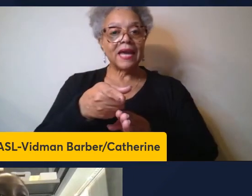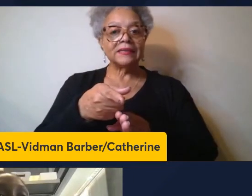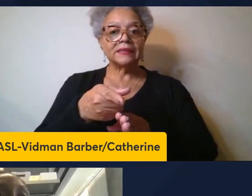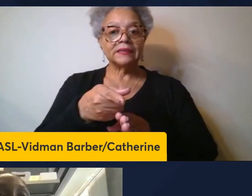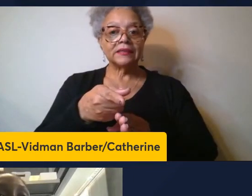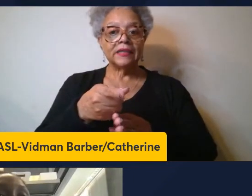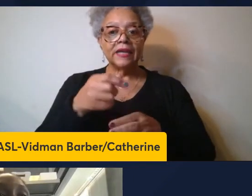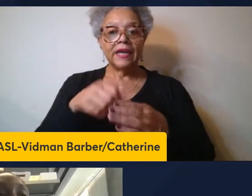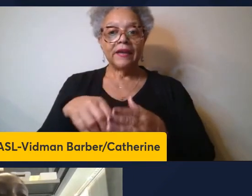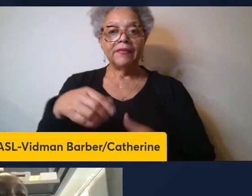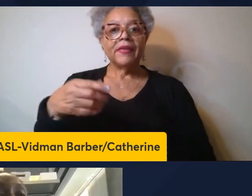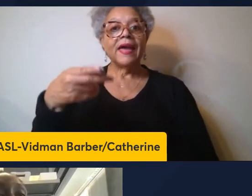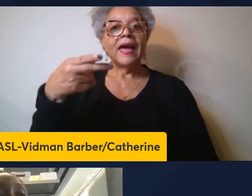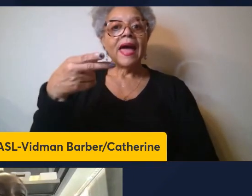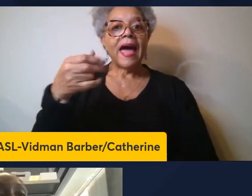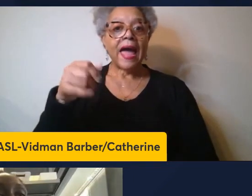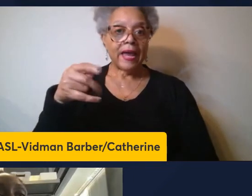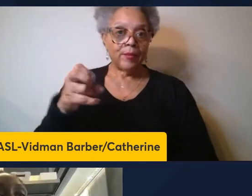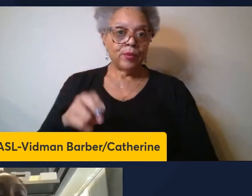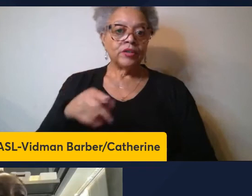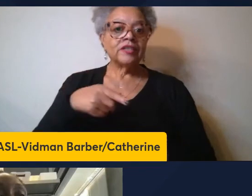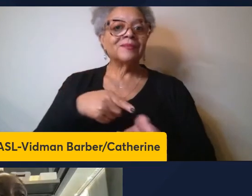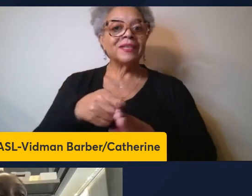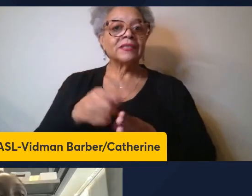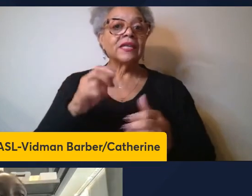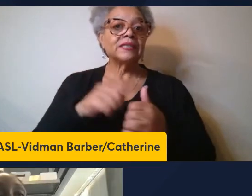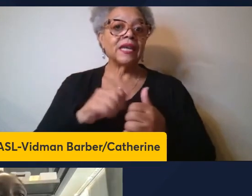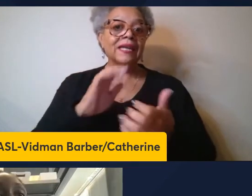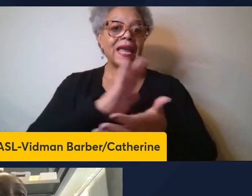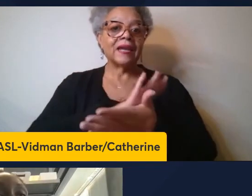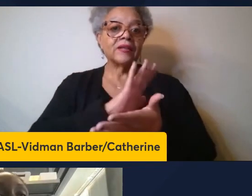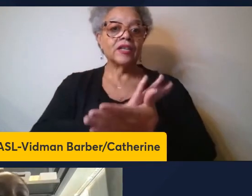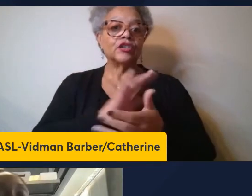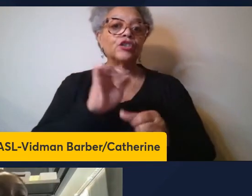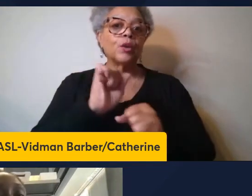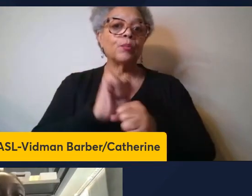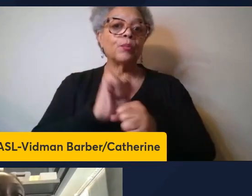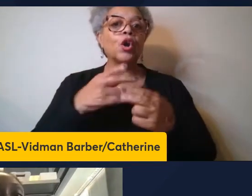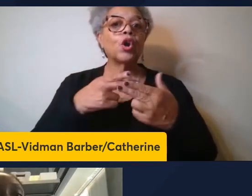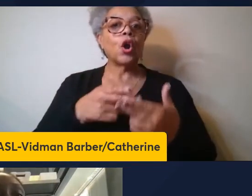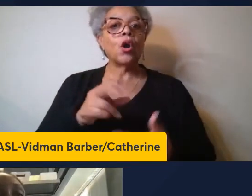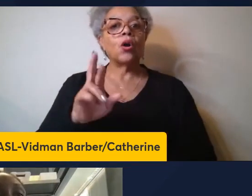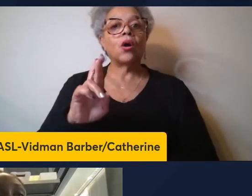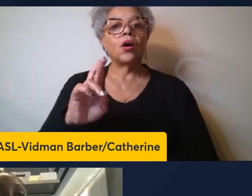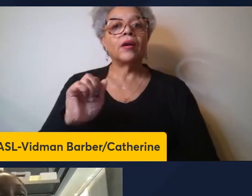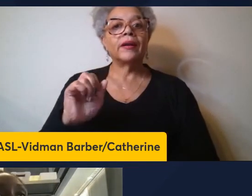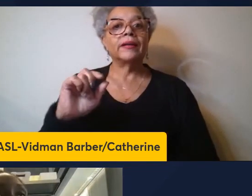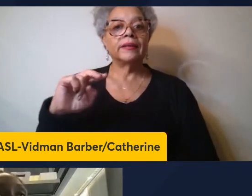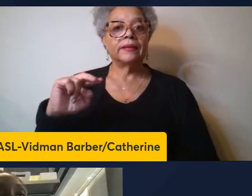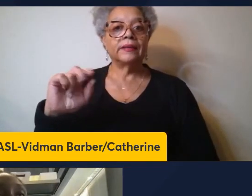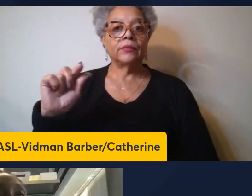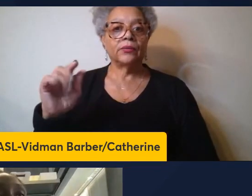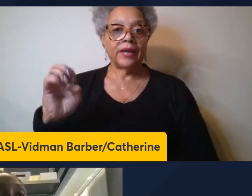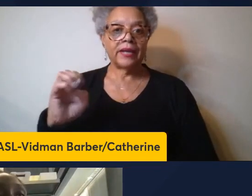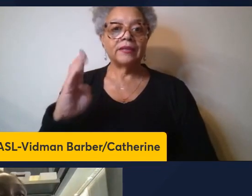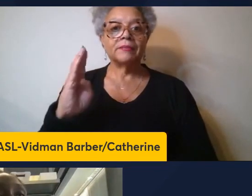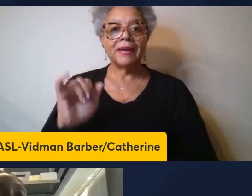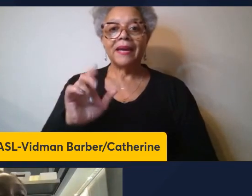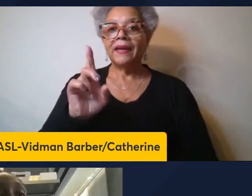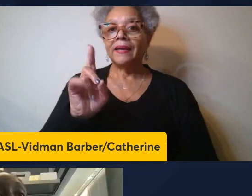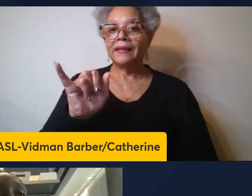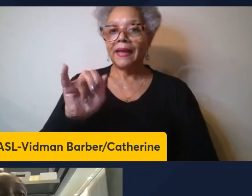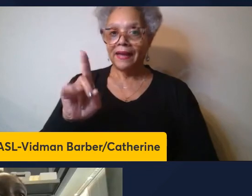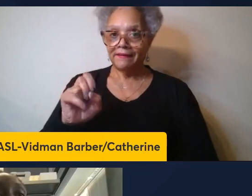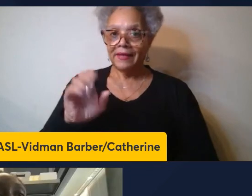the hyperspecialization in academia. There's a book called Range by David Epstein that apparently discusses